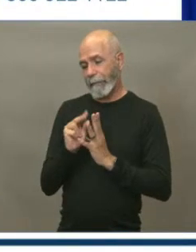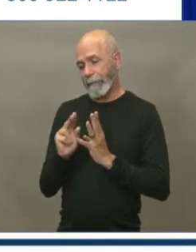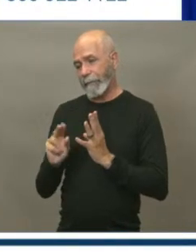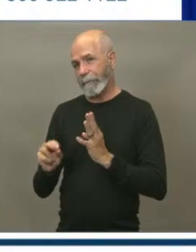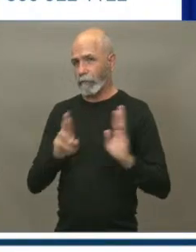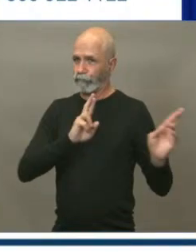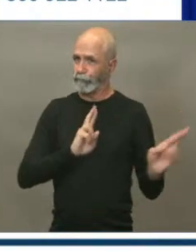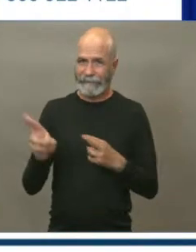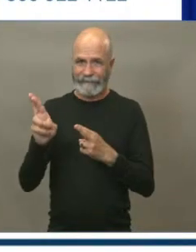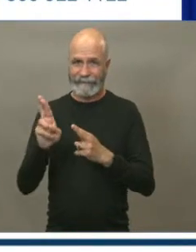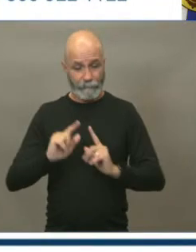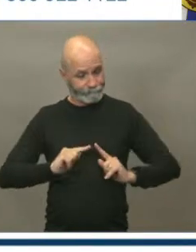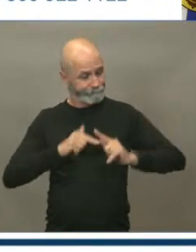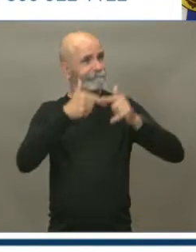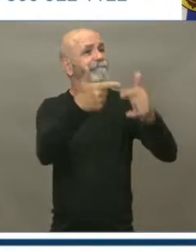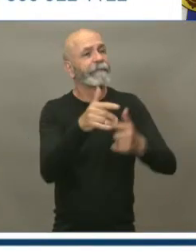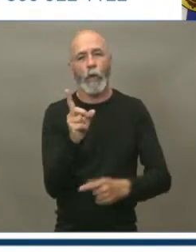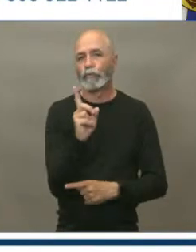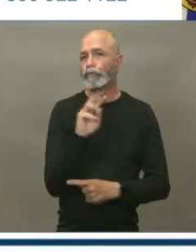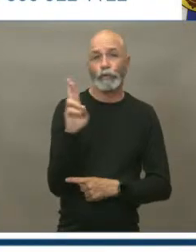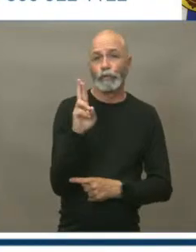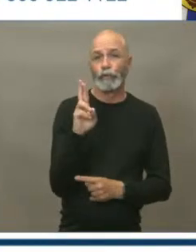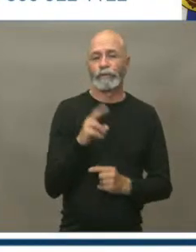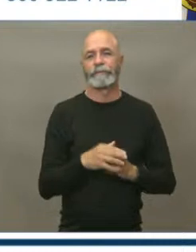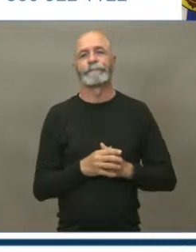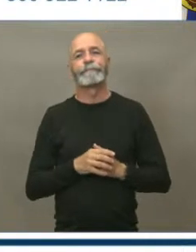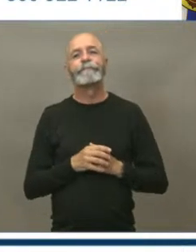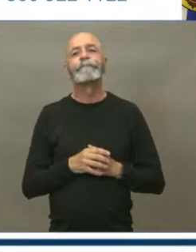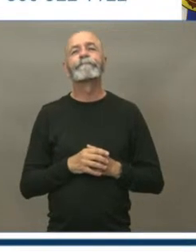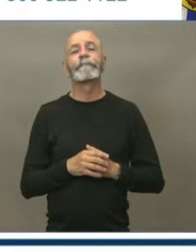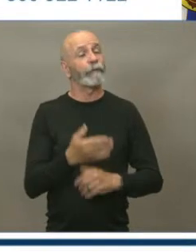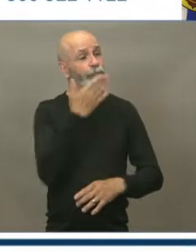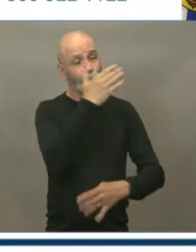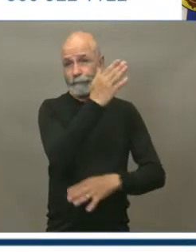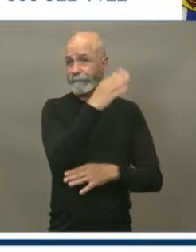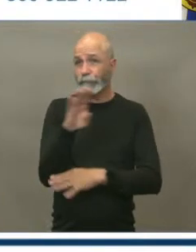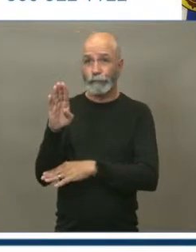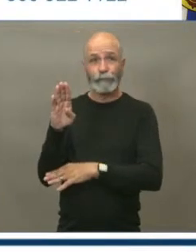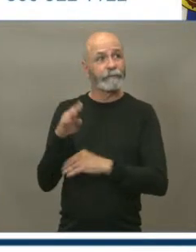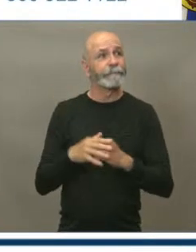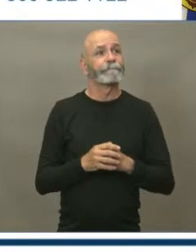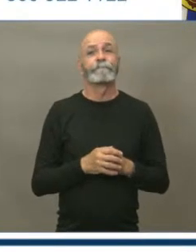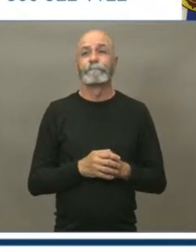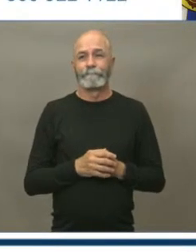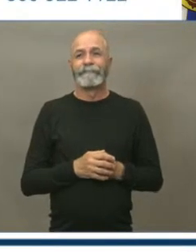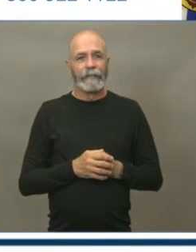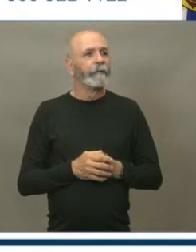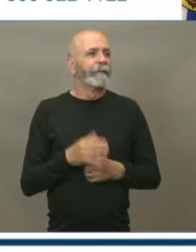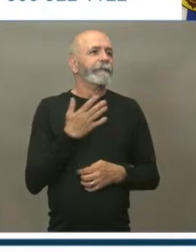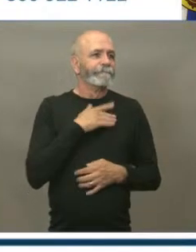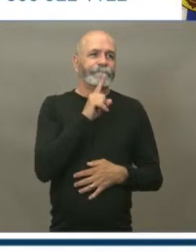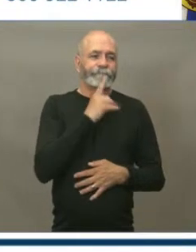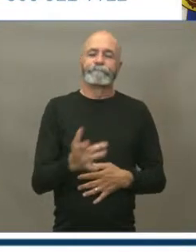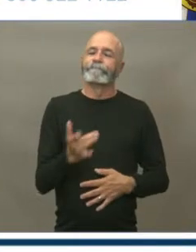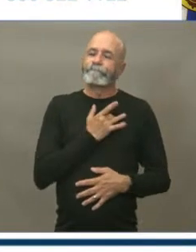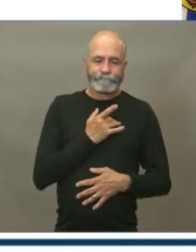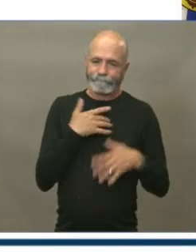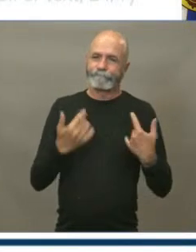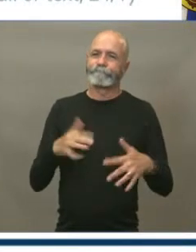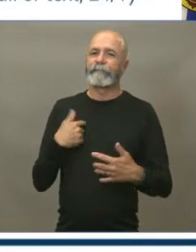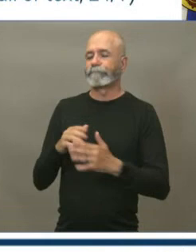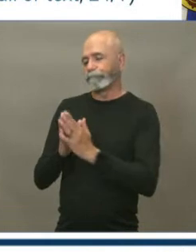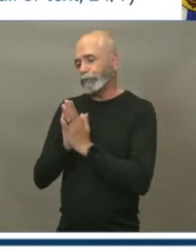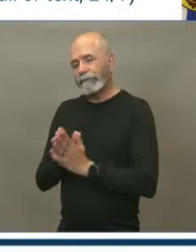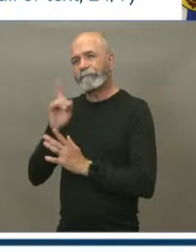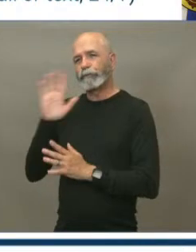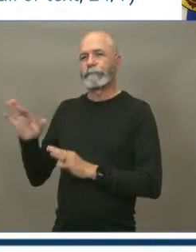Strang. Thank you, Premier, and good afternoon, everybody. My thoughts and prayers, too, are with the family mourning the death of a loved